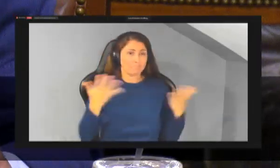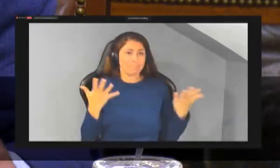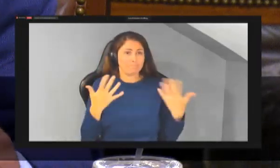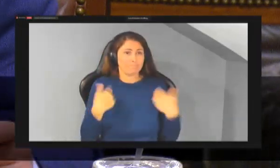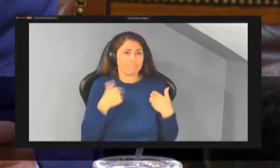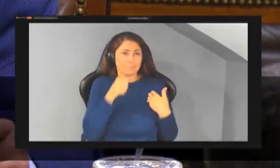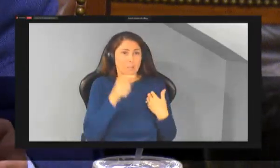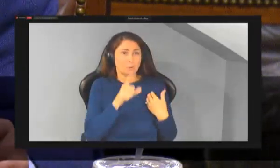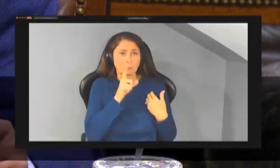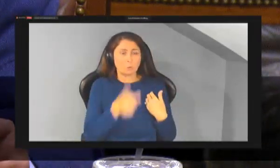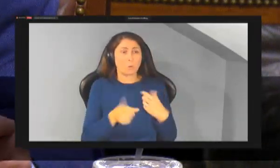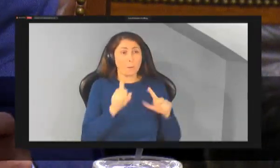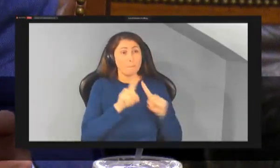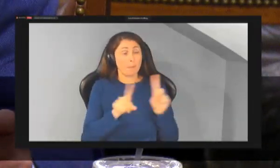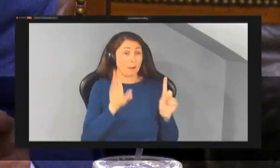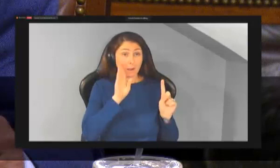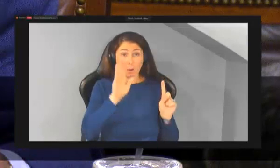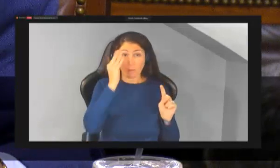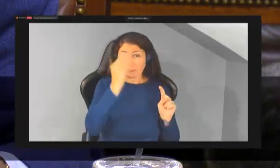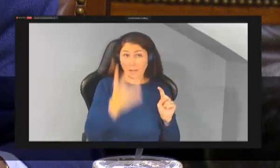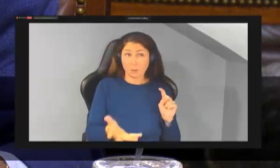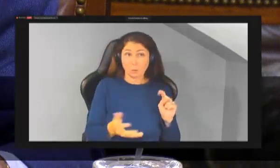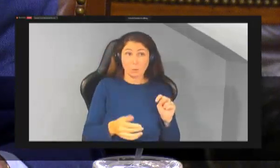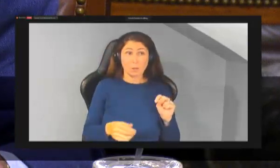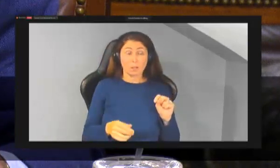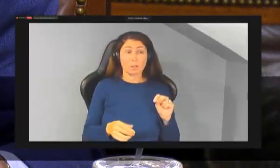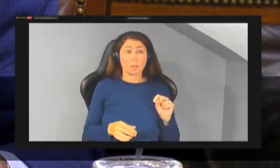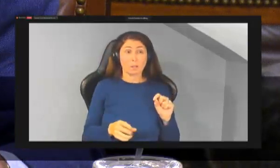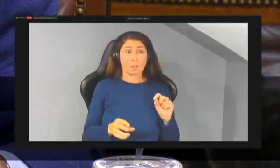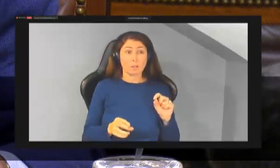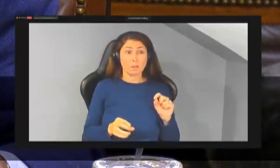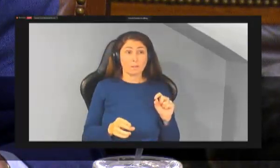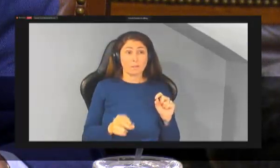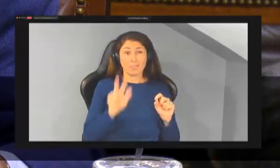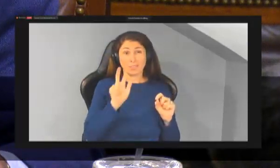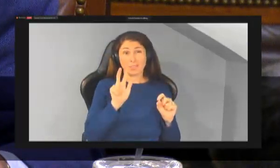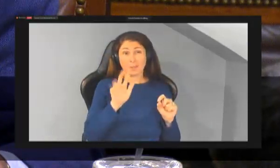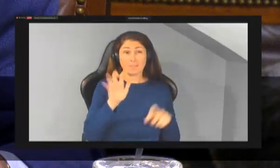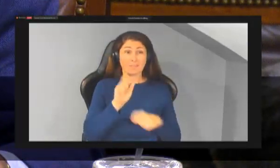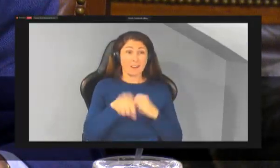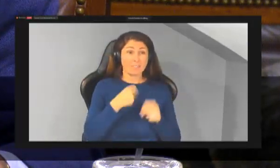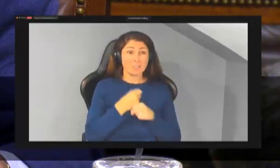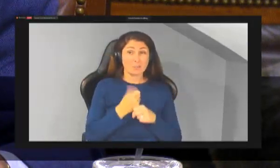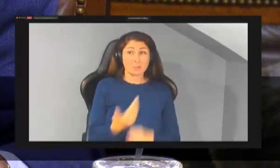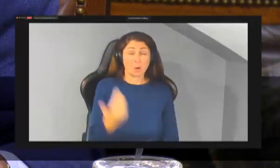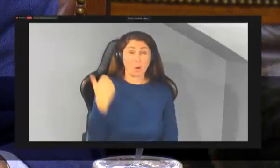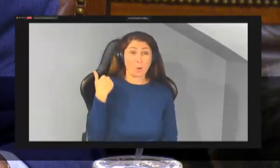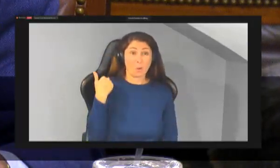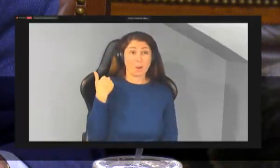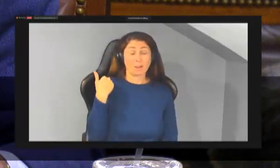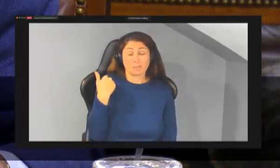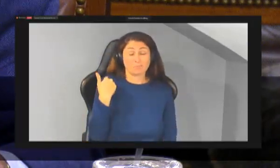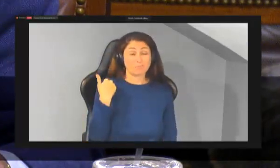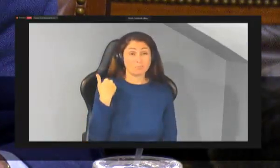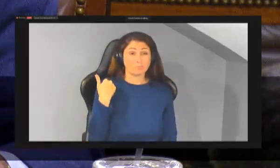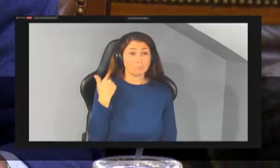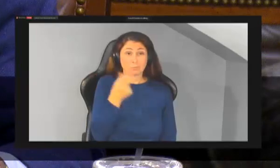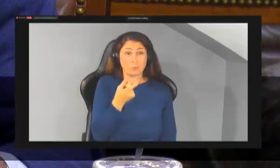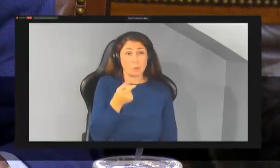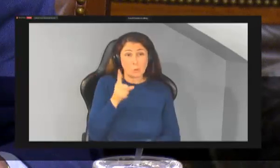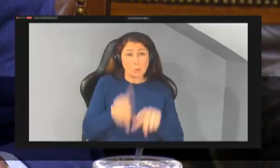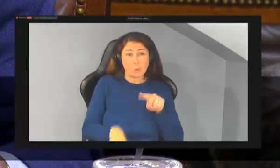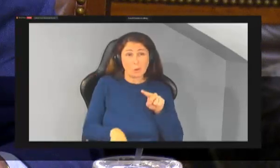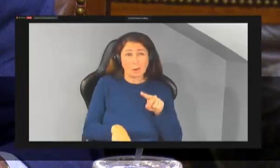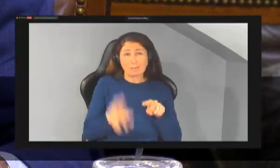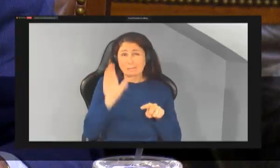But I will tell you, you know, 35 years ago, there was, you couldn't find a deer. I